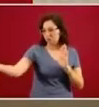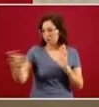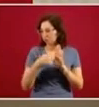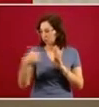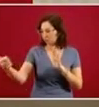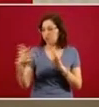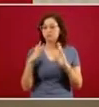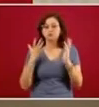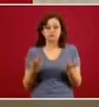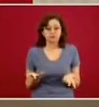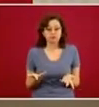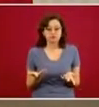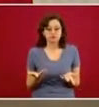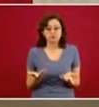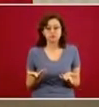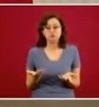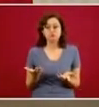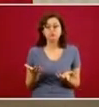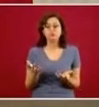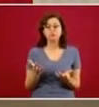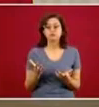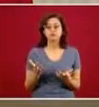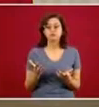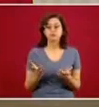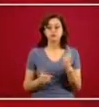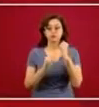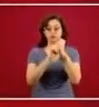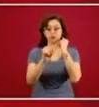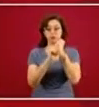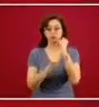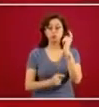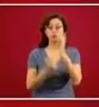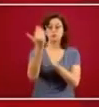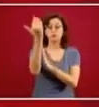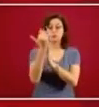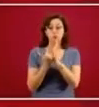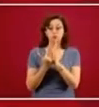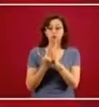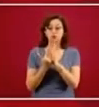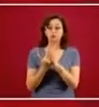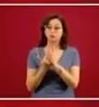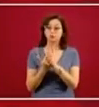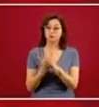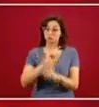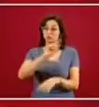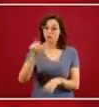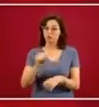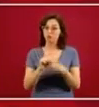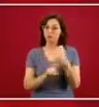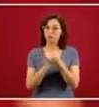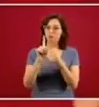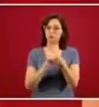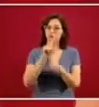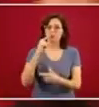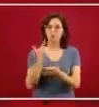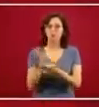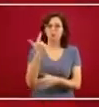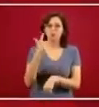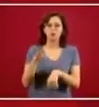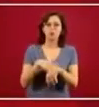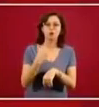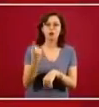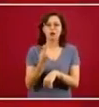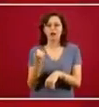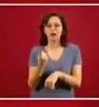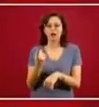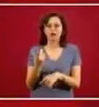workplaces. If we reduced the availability of transportation, then that